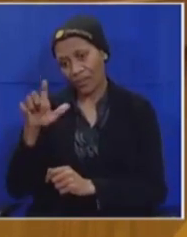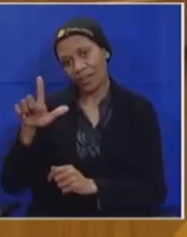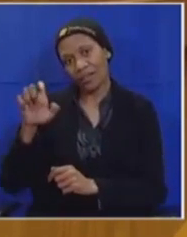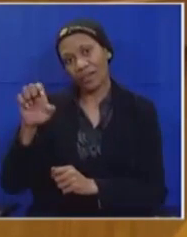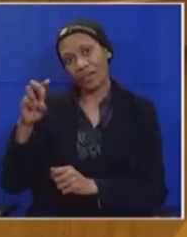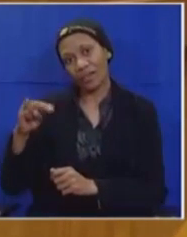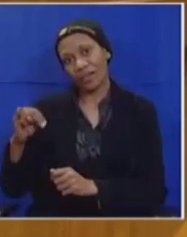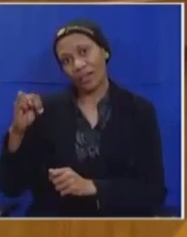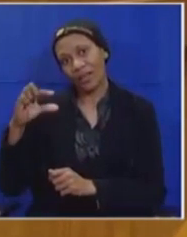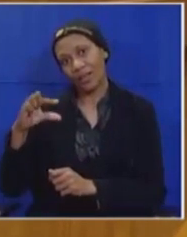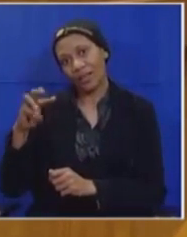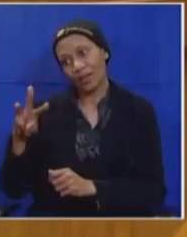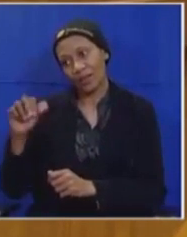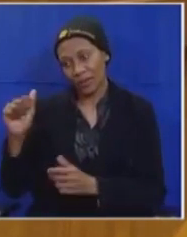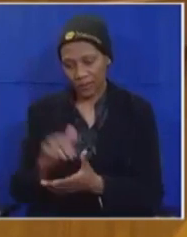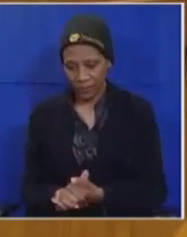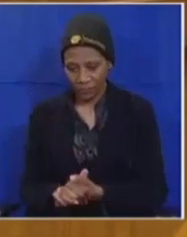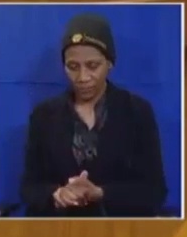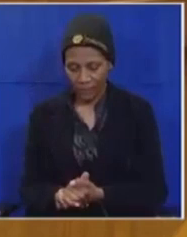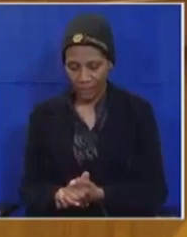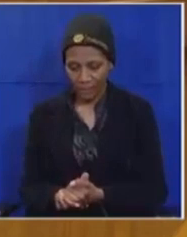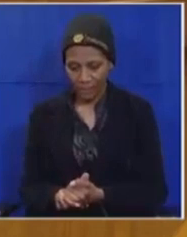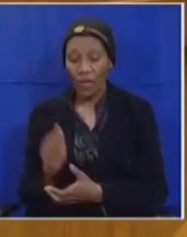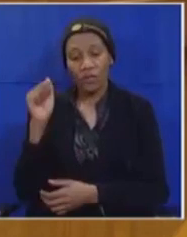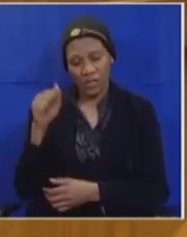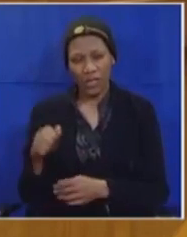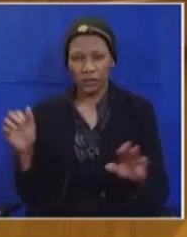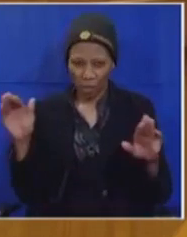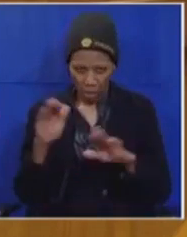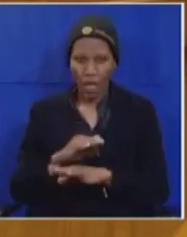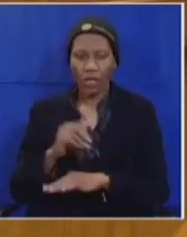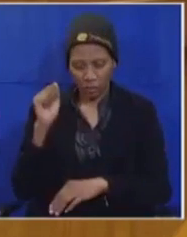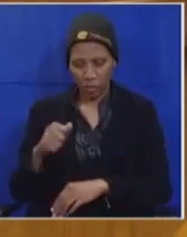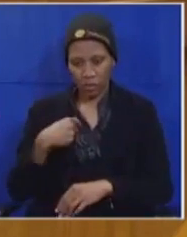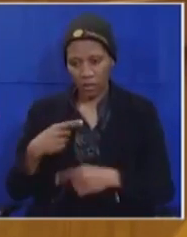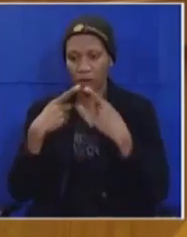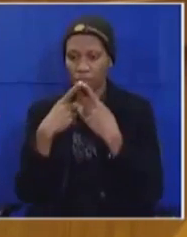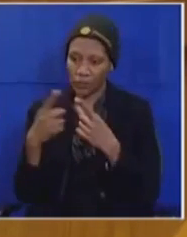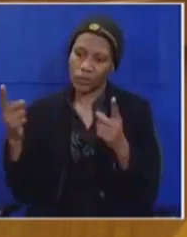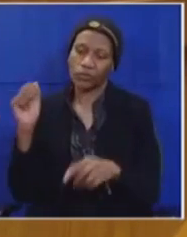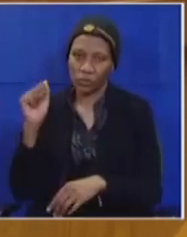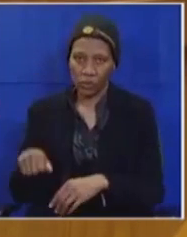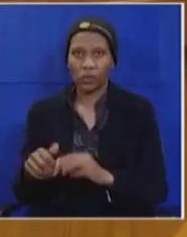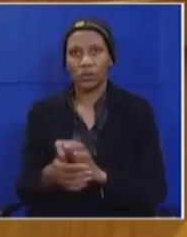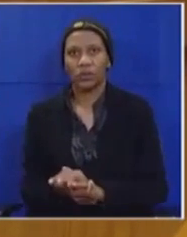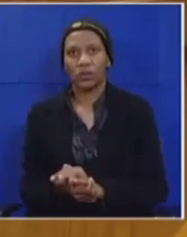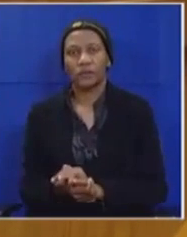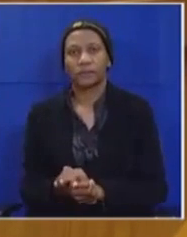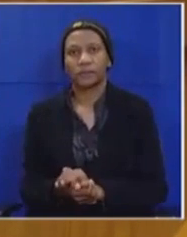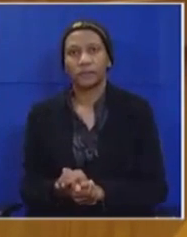the announcement was made, yes, in the evening. It was not midnight, as some people have sought to